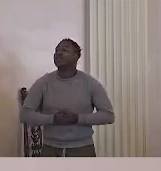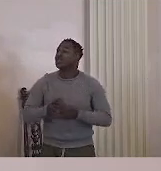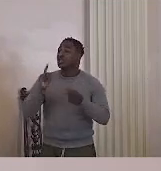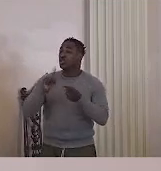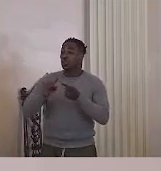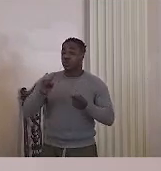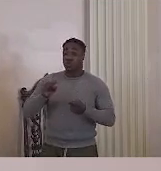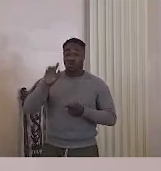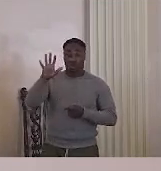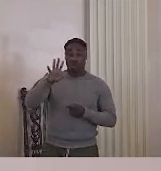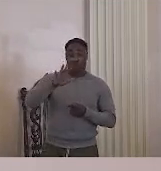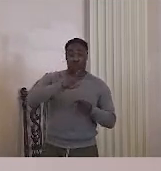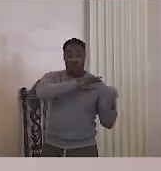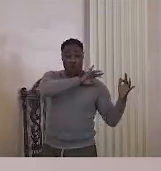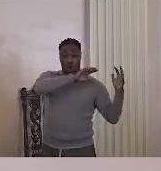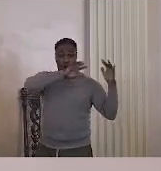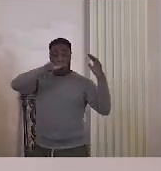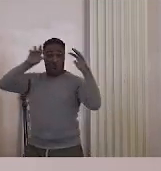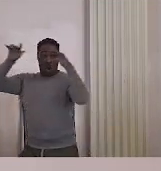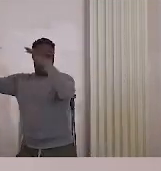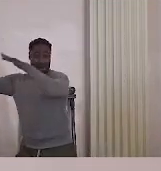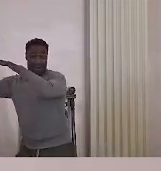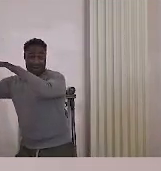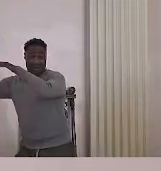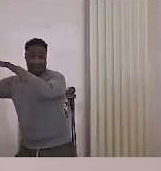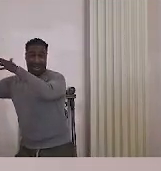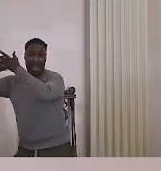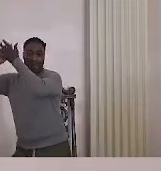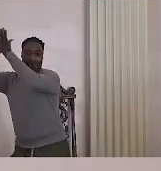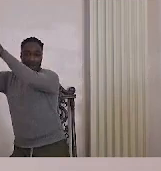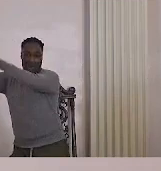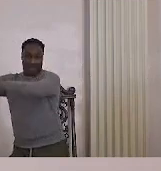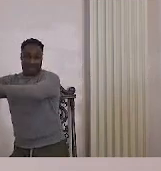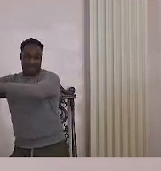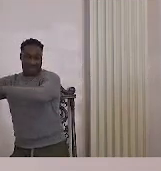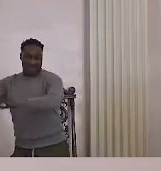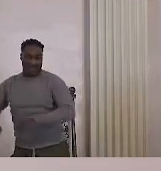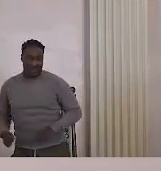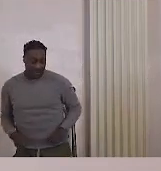your going and your becoming.